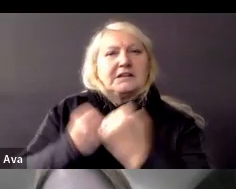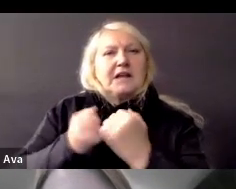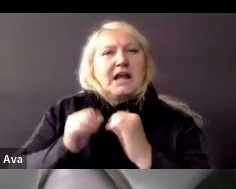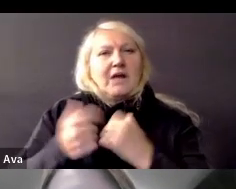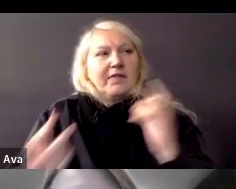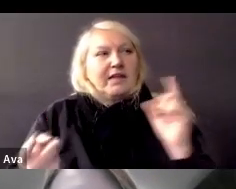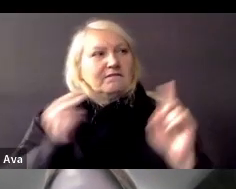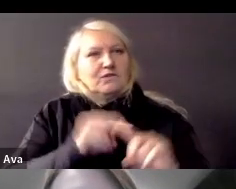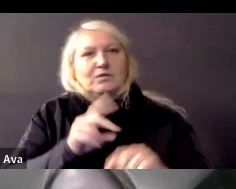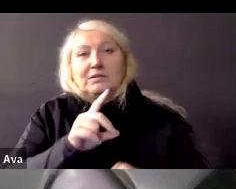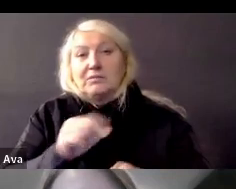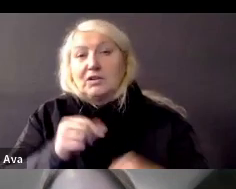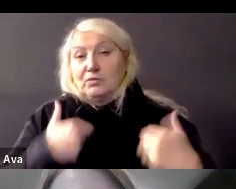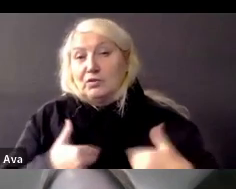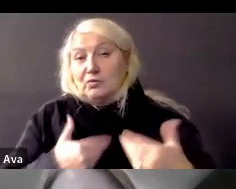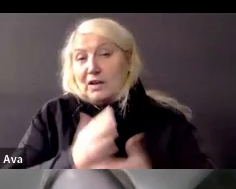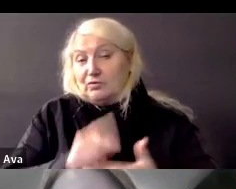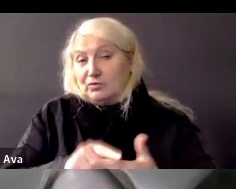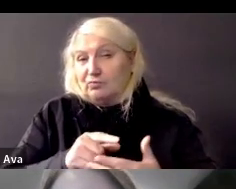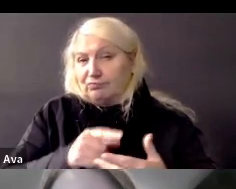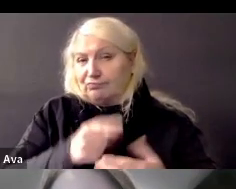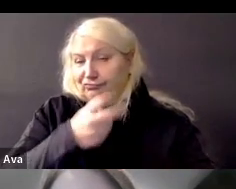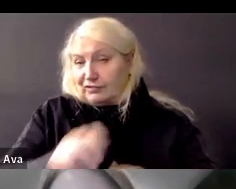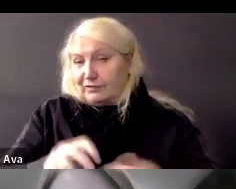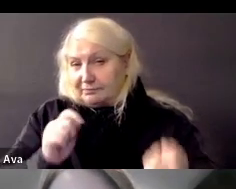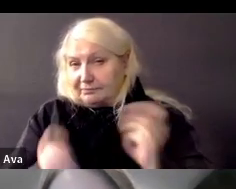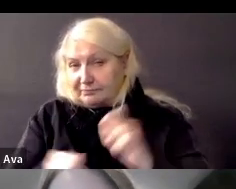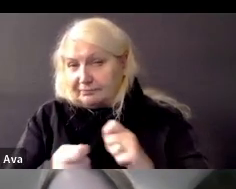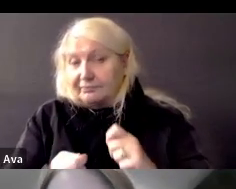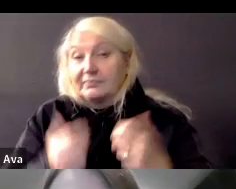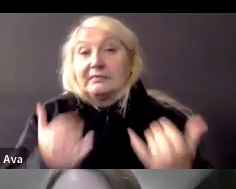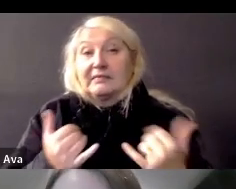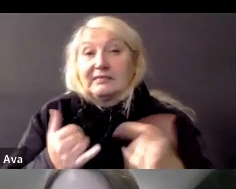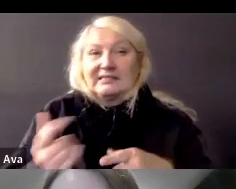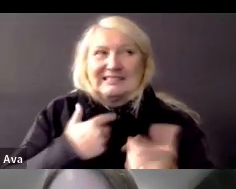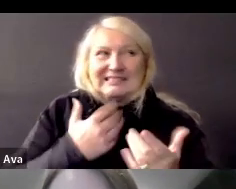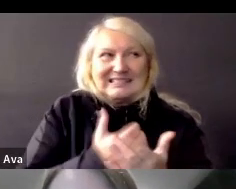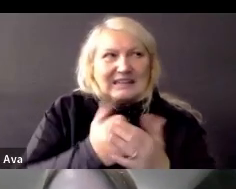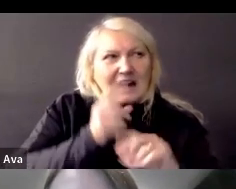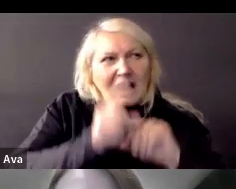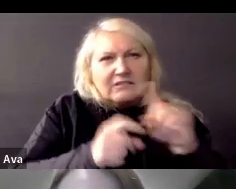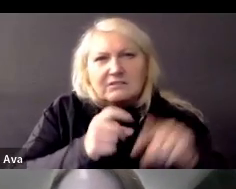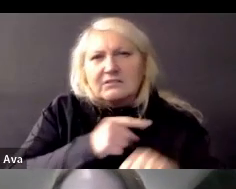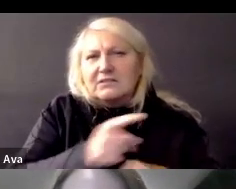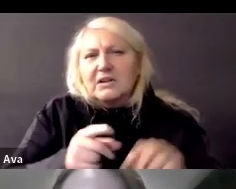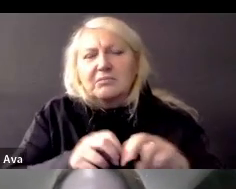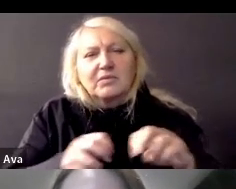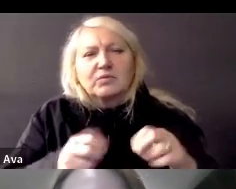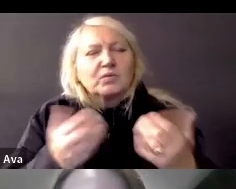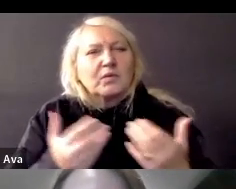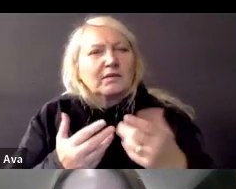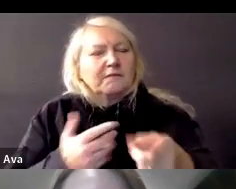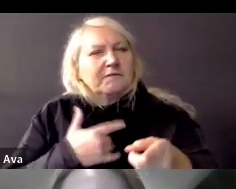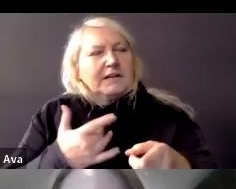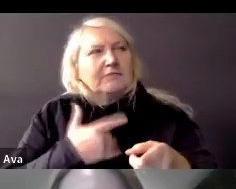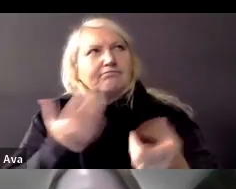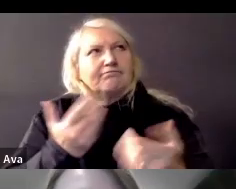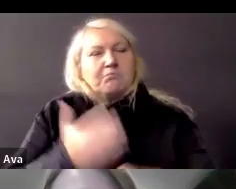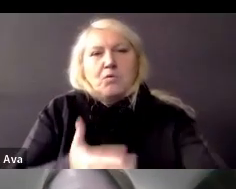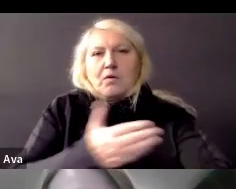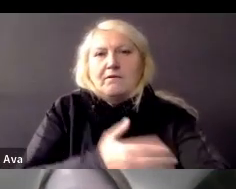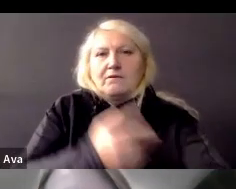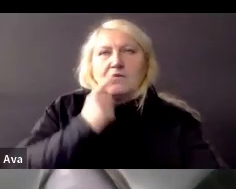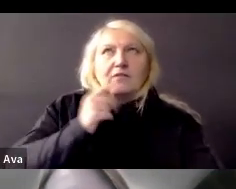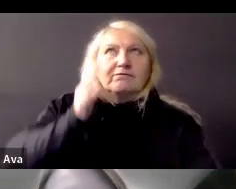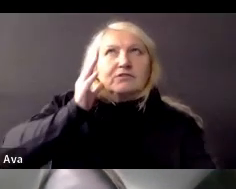rights. We are now going to ask our panelists to share what changes they think are most important for the future of persons